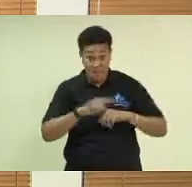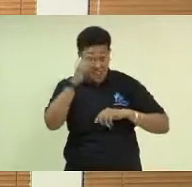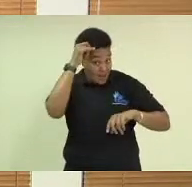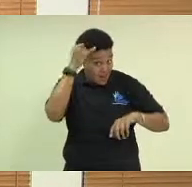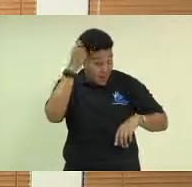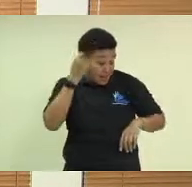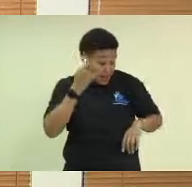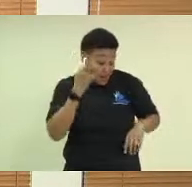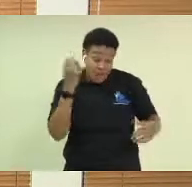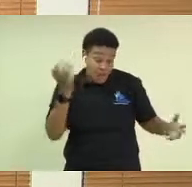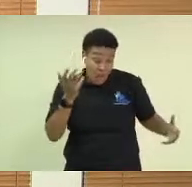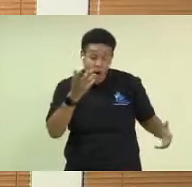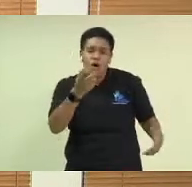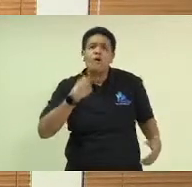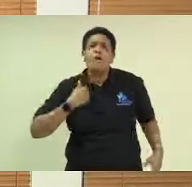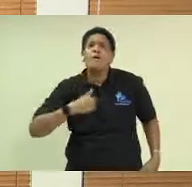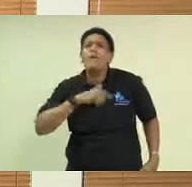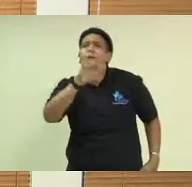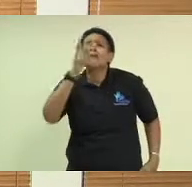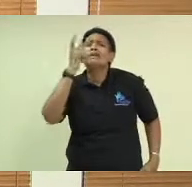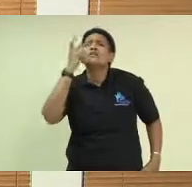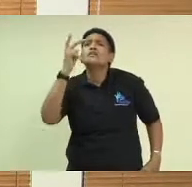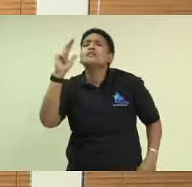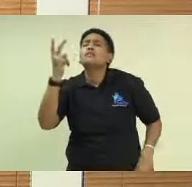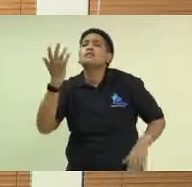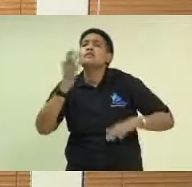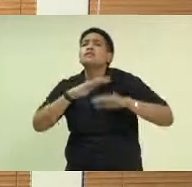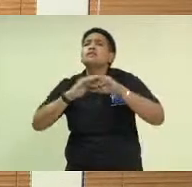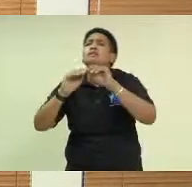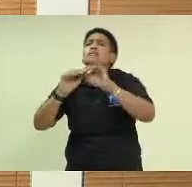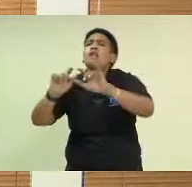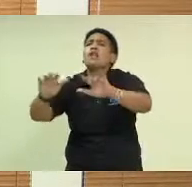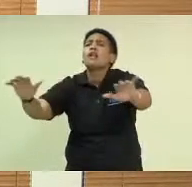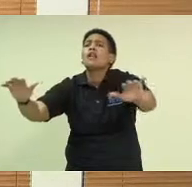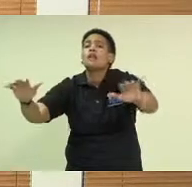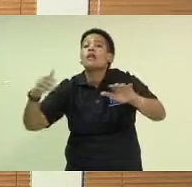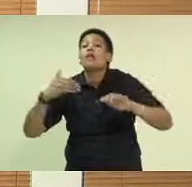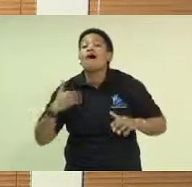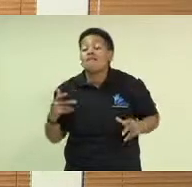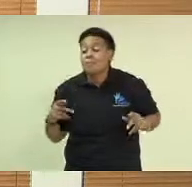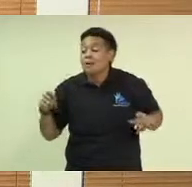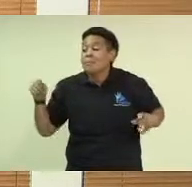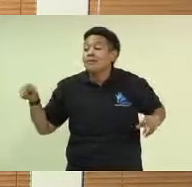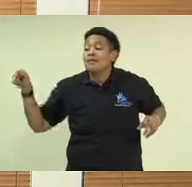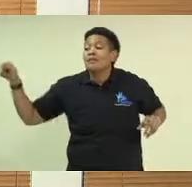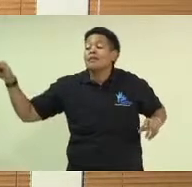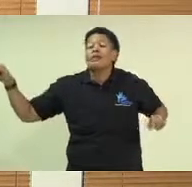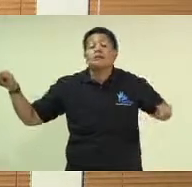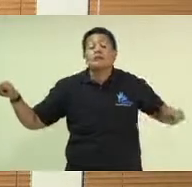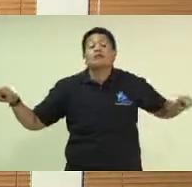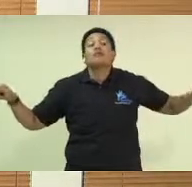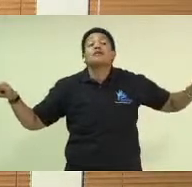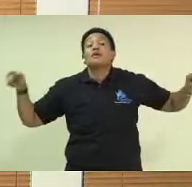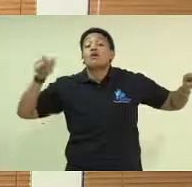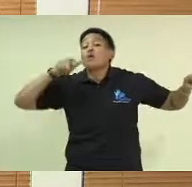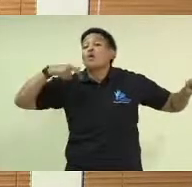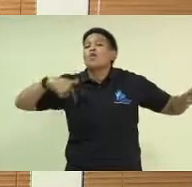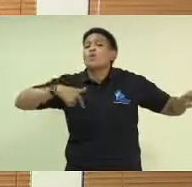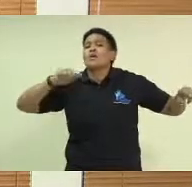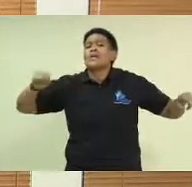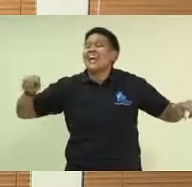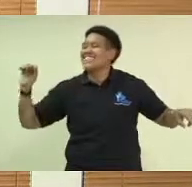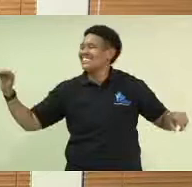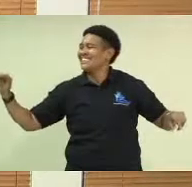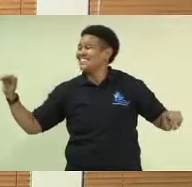we do see the wave, what we have in place is a repository of persons from whom we can